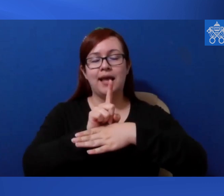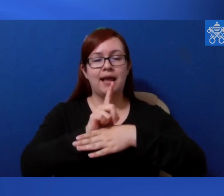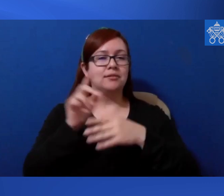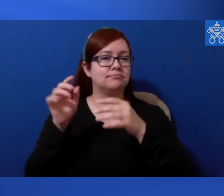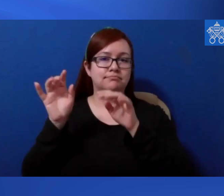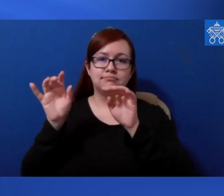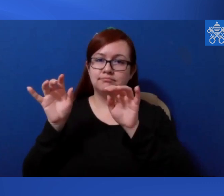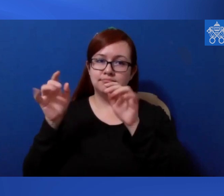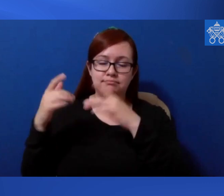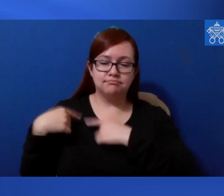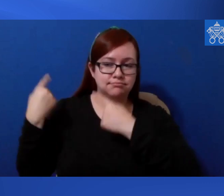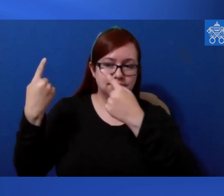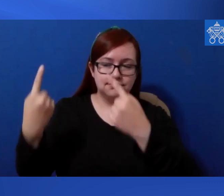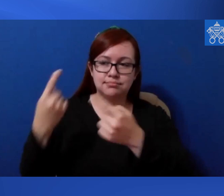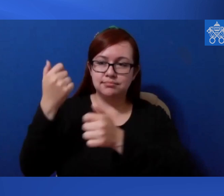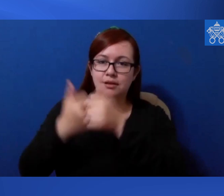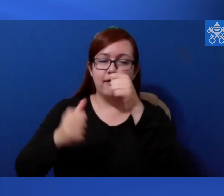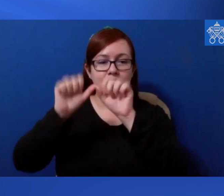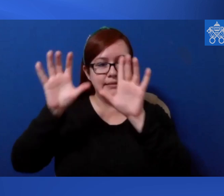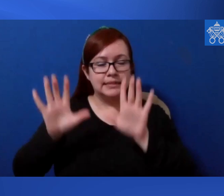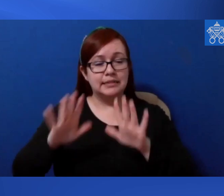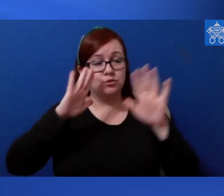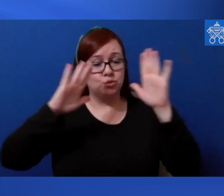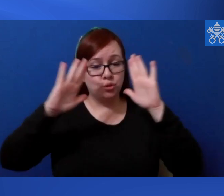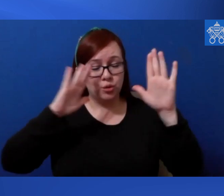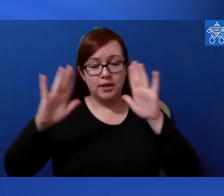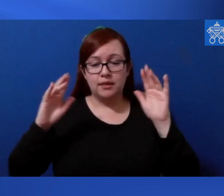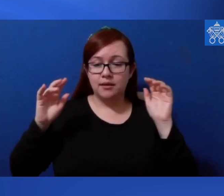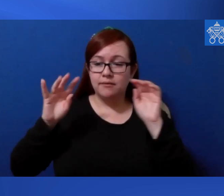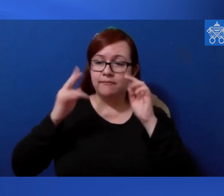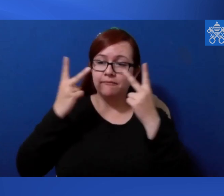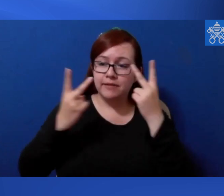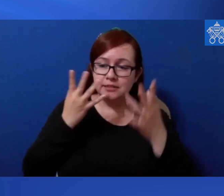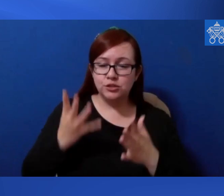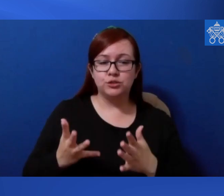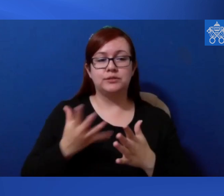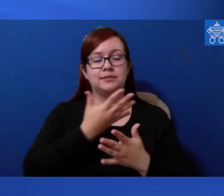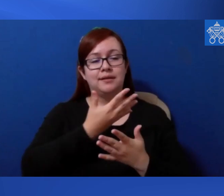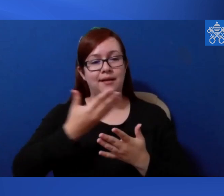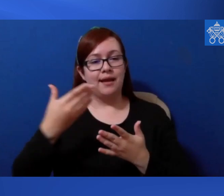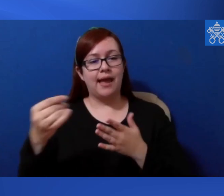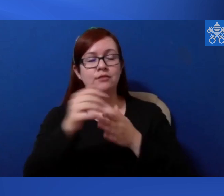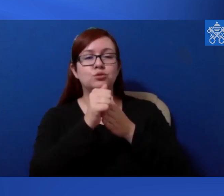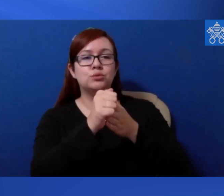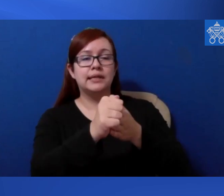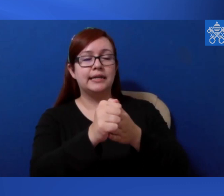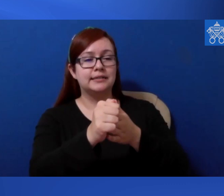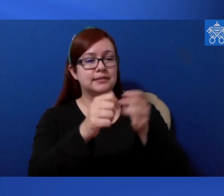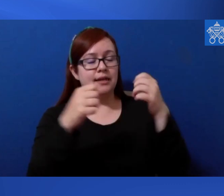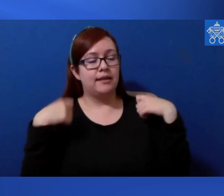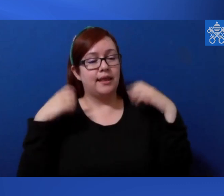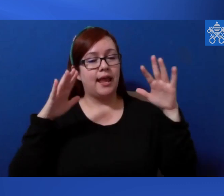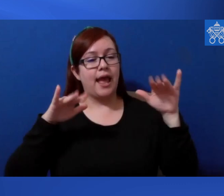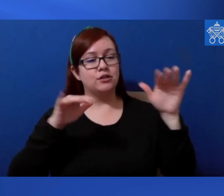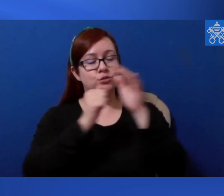does every Sunday, to greet the pilgrims and visitors below here in the square and to lead us in the recitation